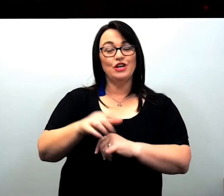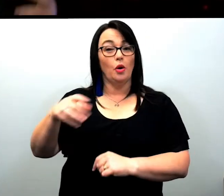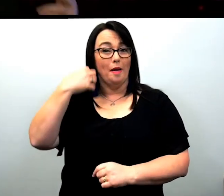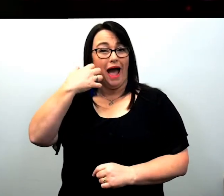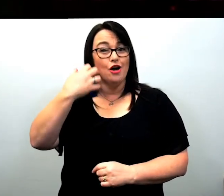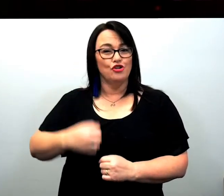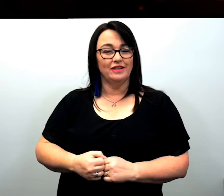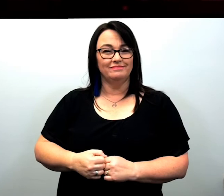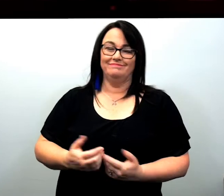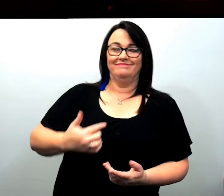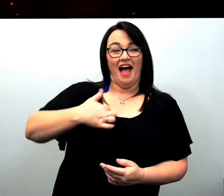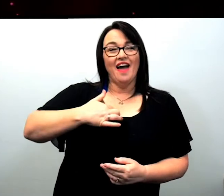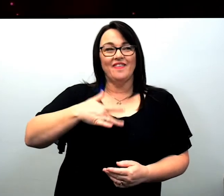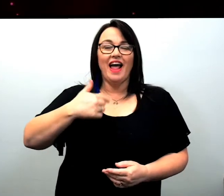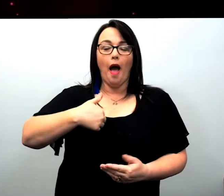Kiora.